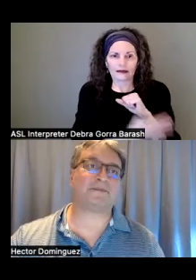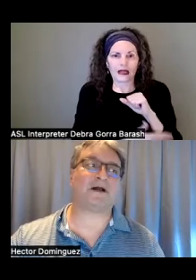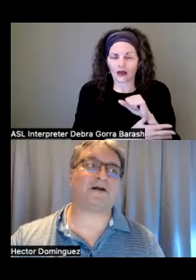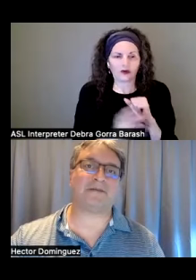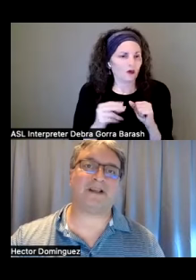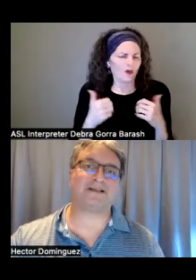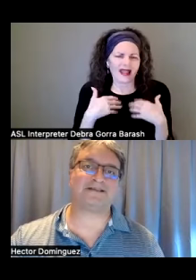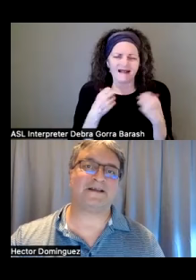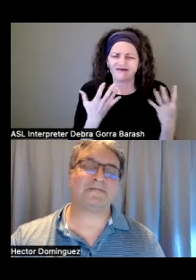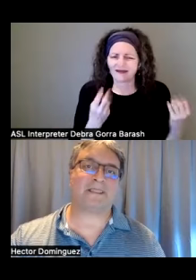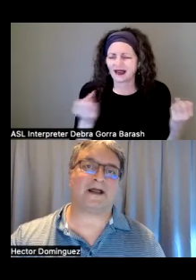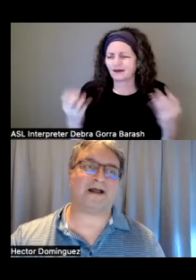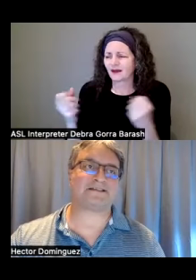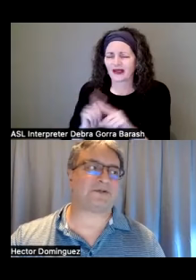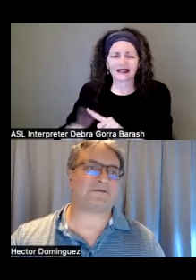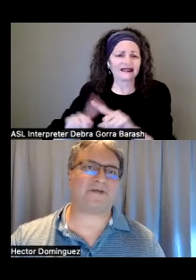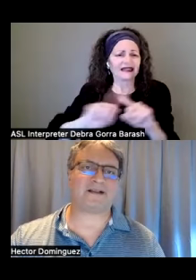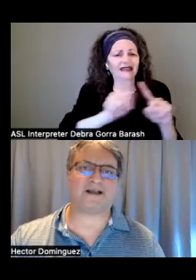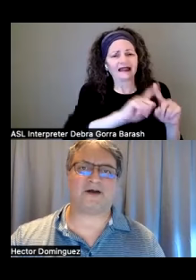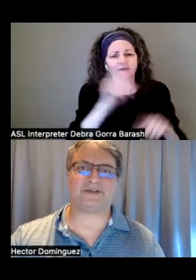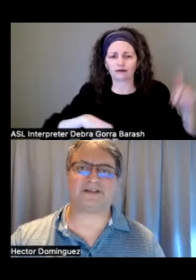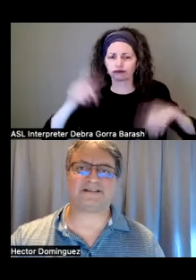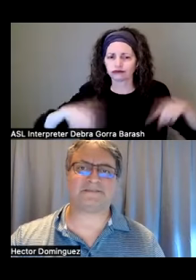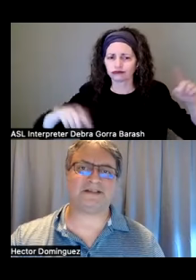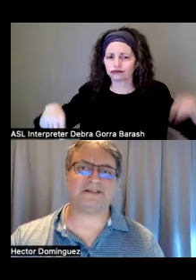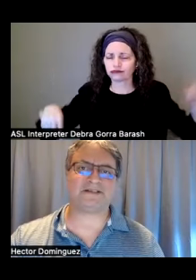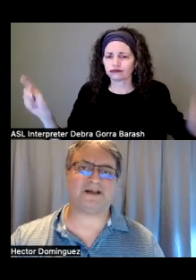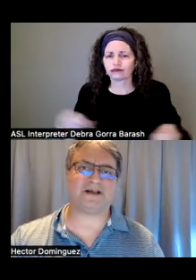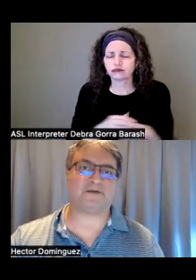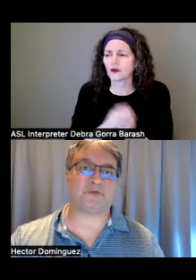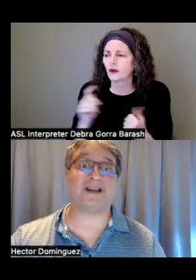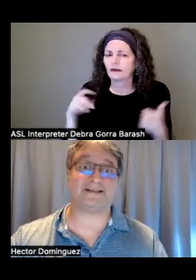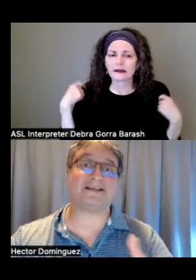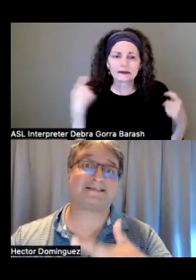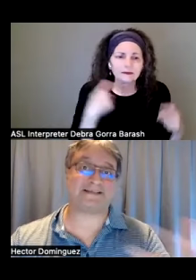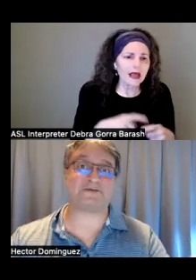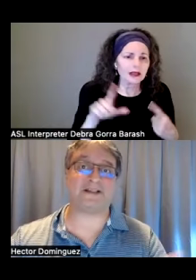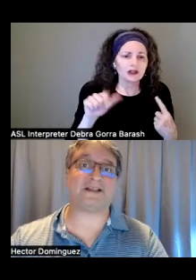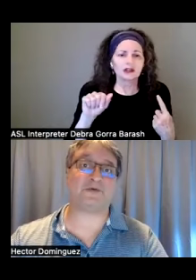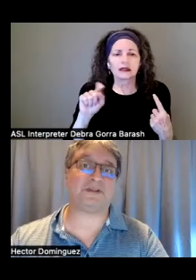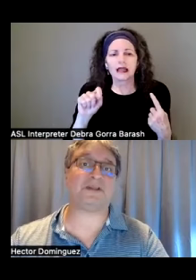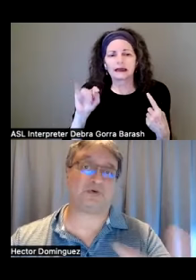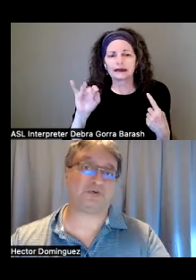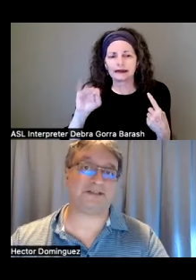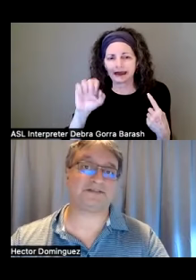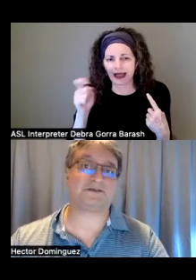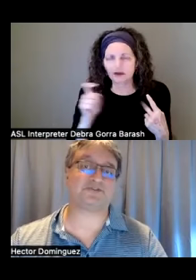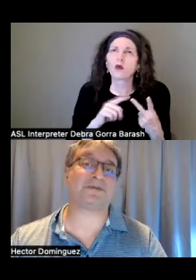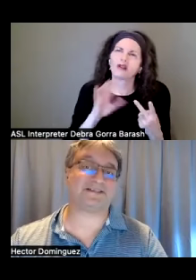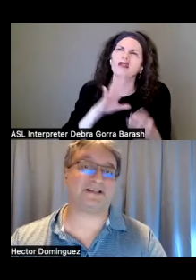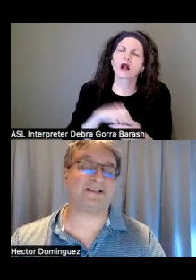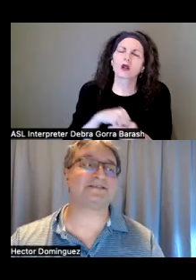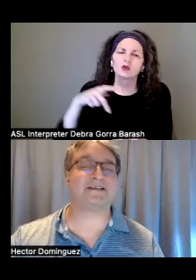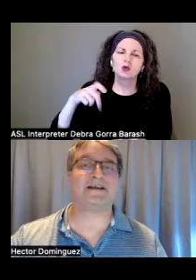indigenous families. As a matter of fact, other than Spanish, Latinx is actually including Portuguese,